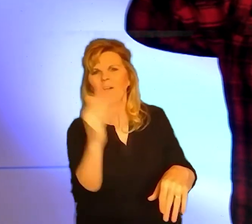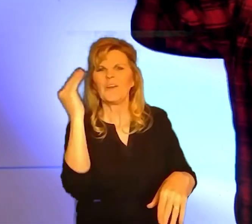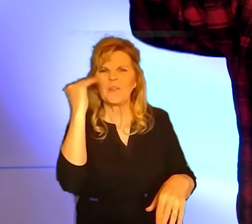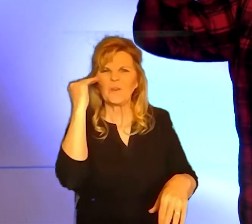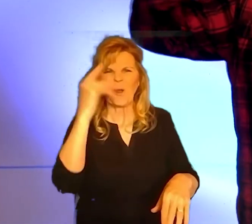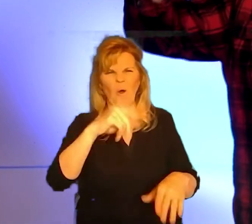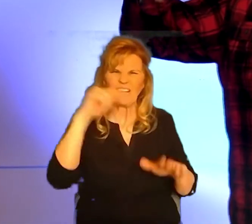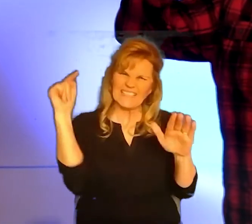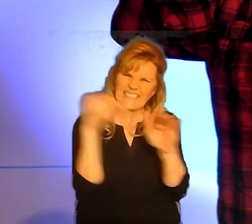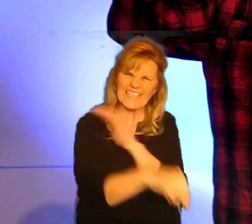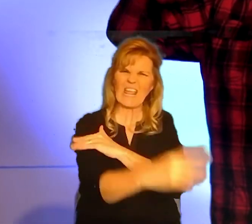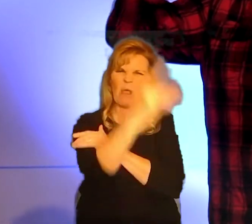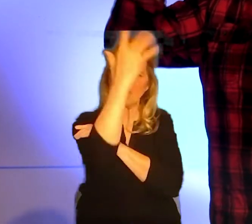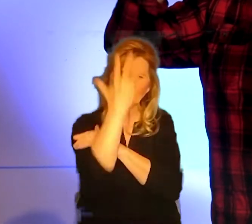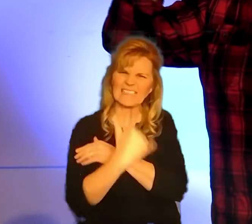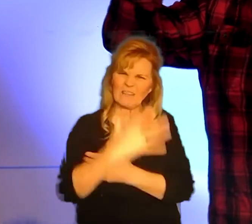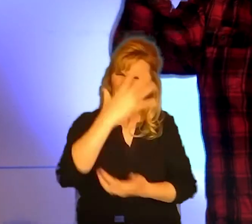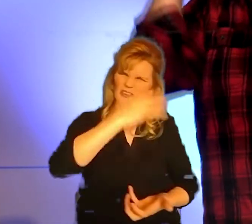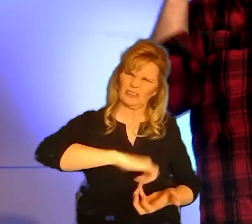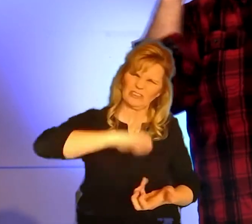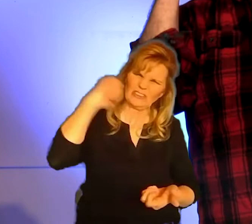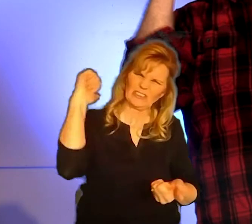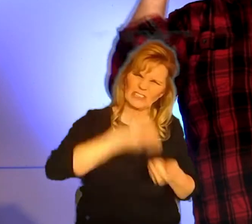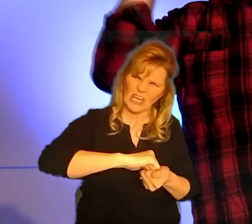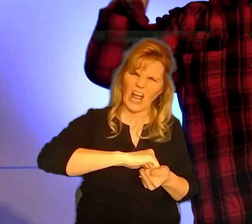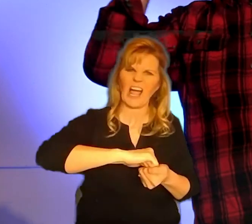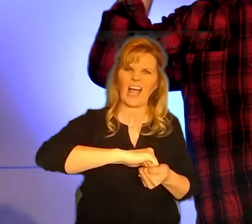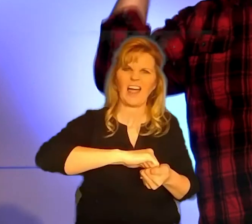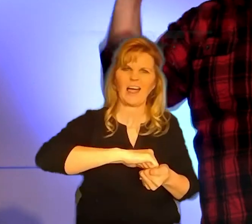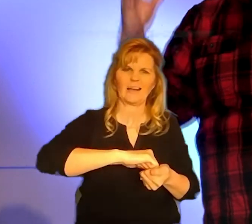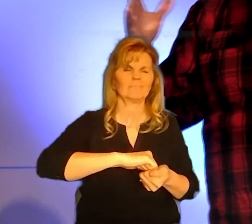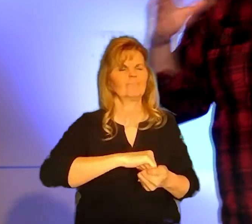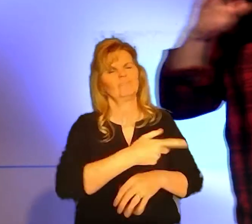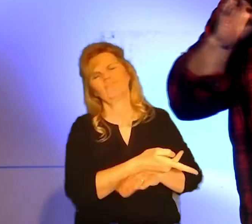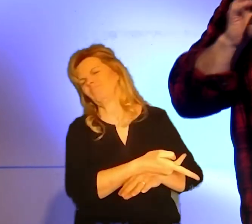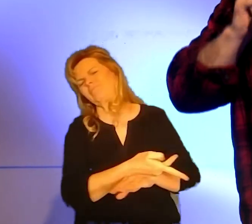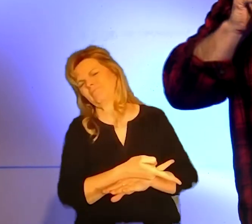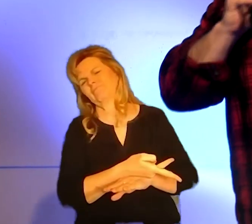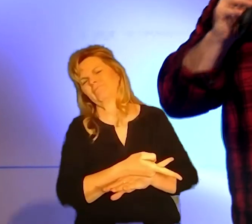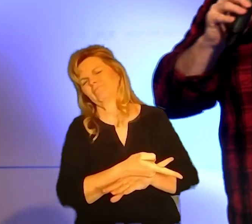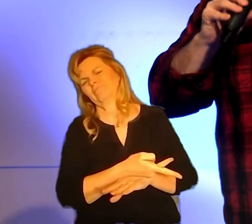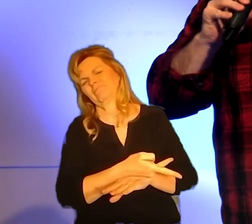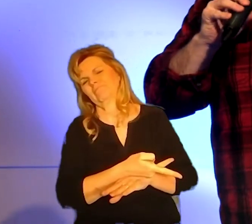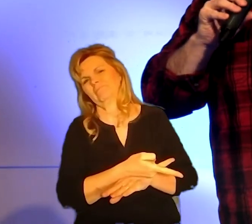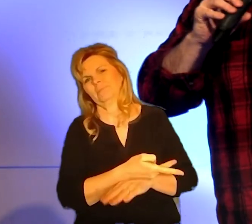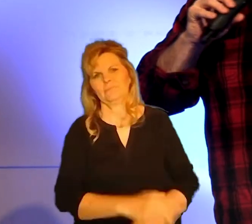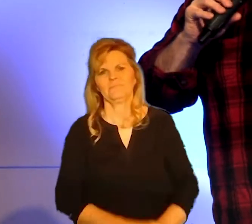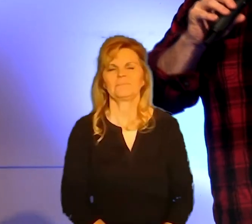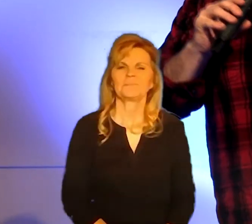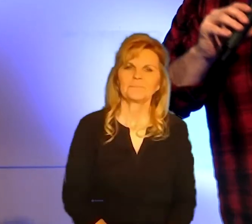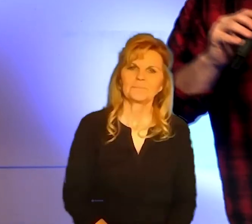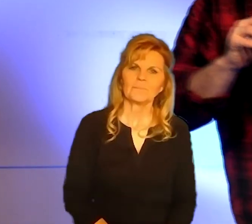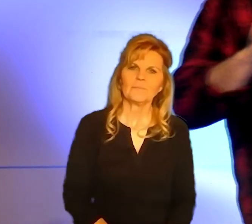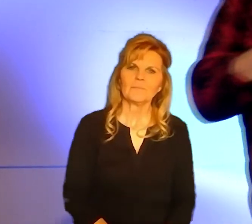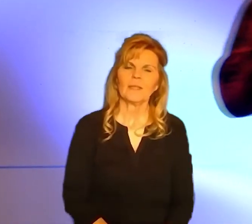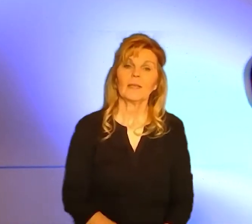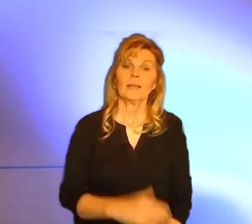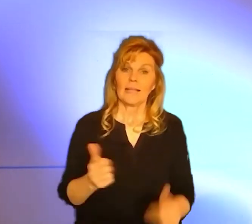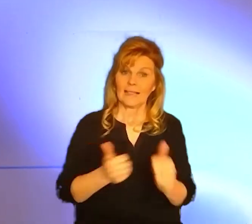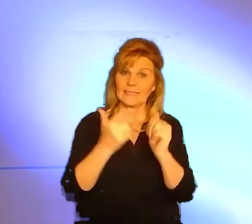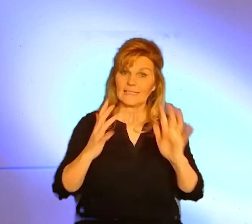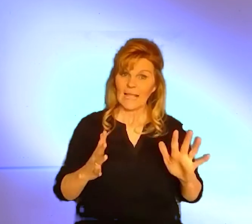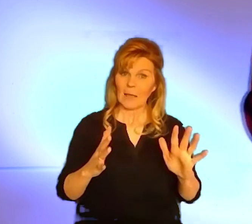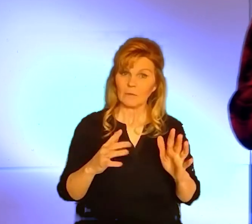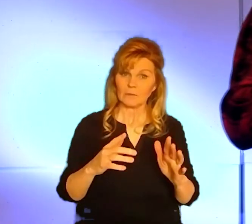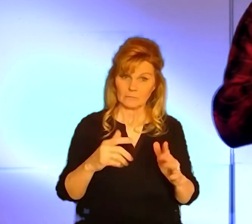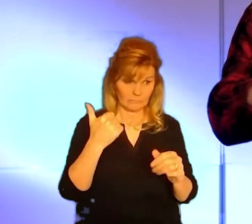the REM cycle was in full, like he is just like crashed out. And his disciples were,